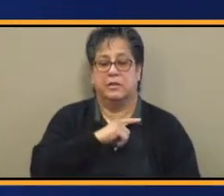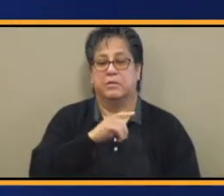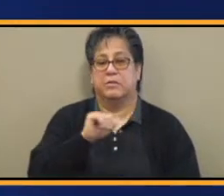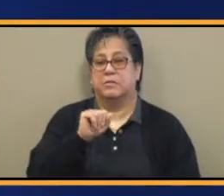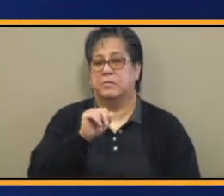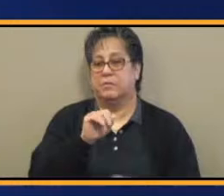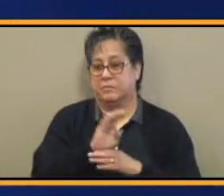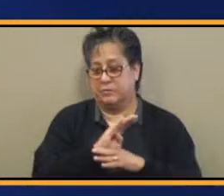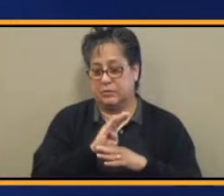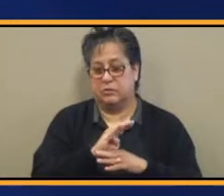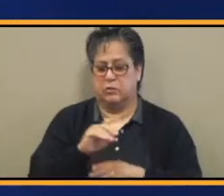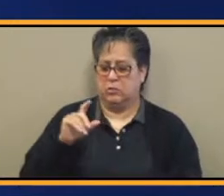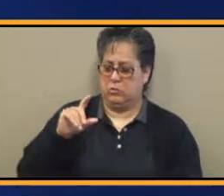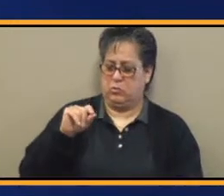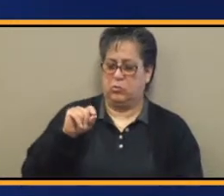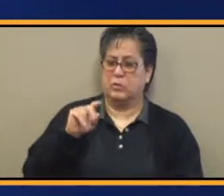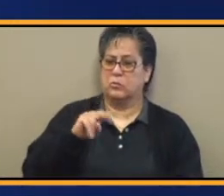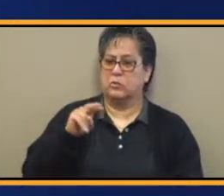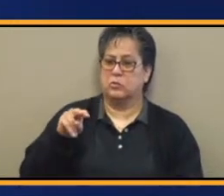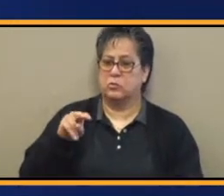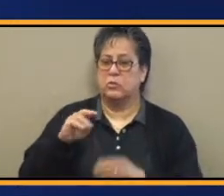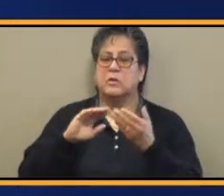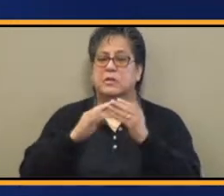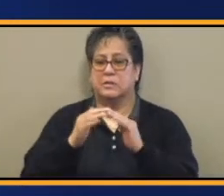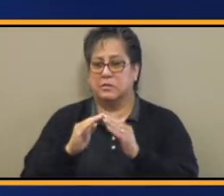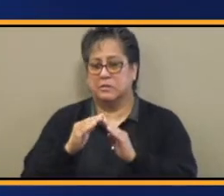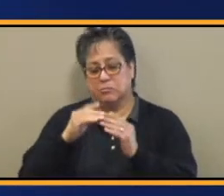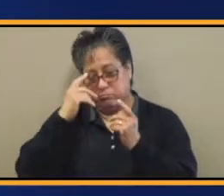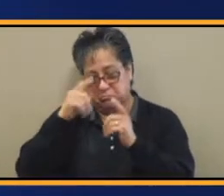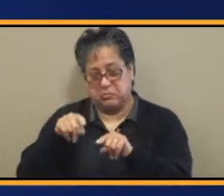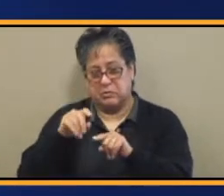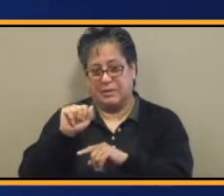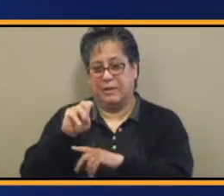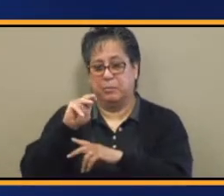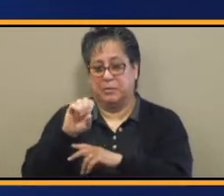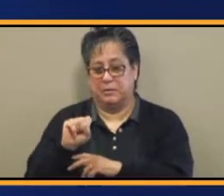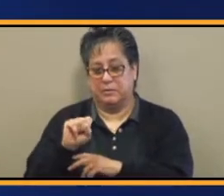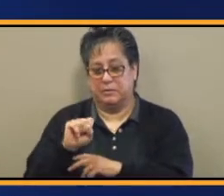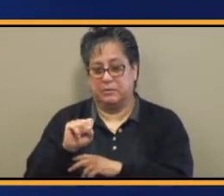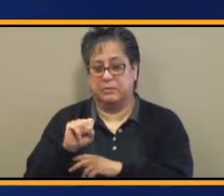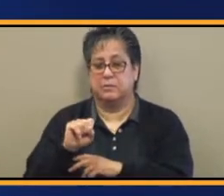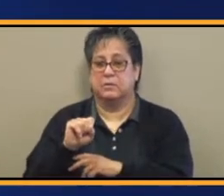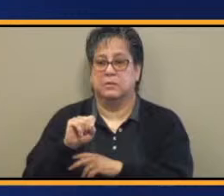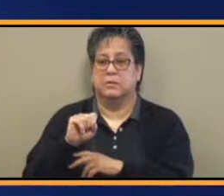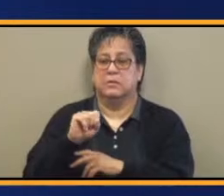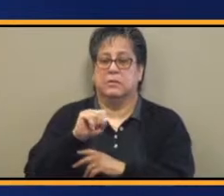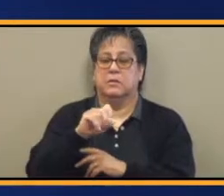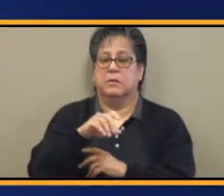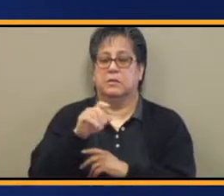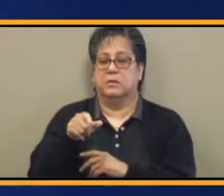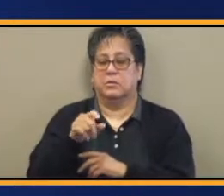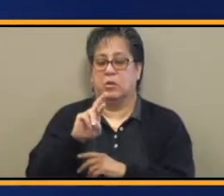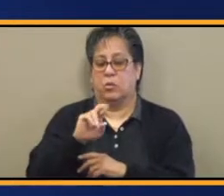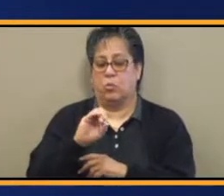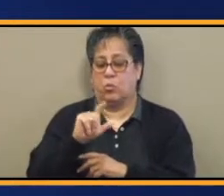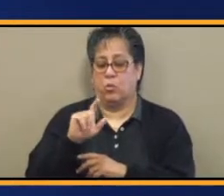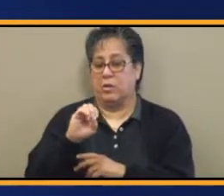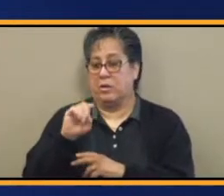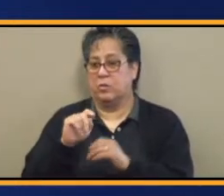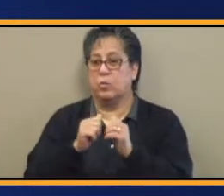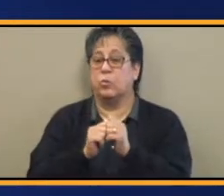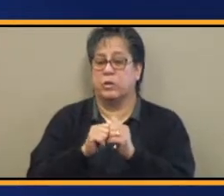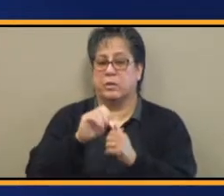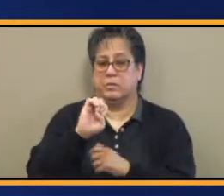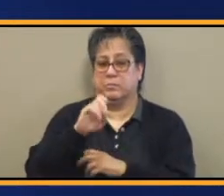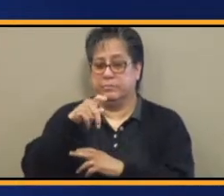In 2022, the city settled the AMS, the Advanced Metering System rollout with El Paso